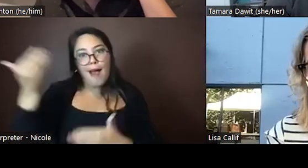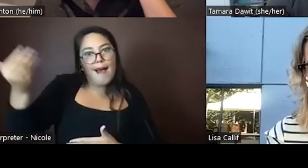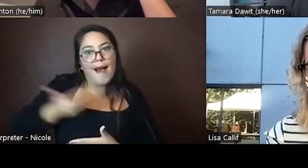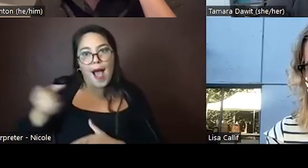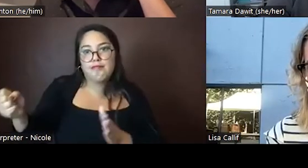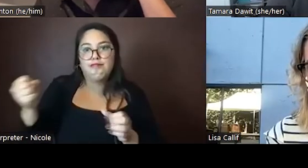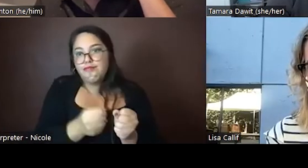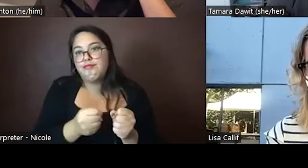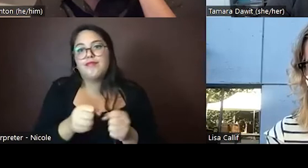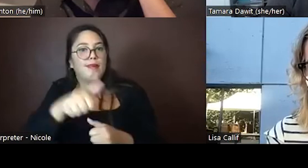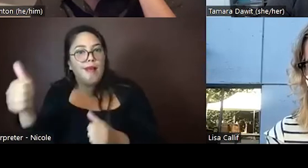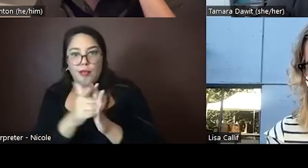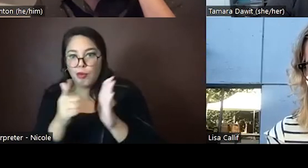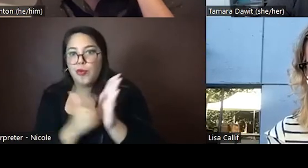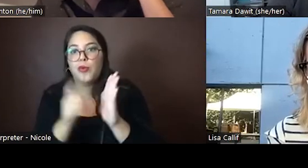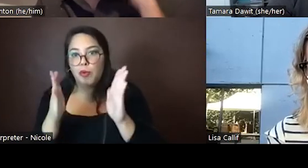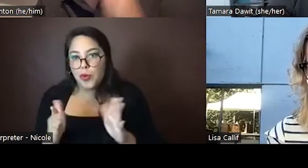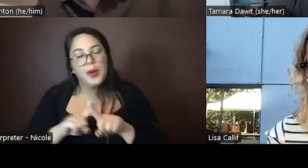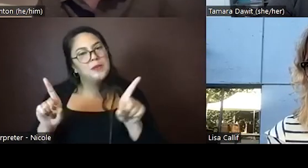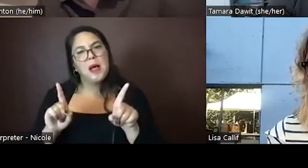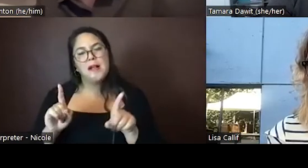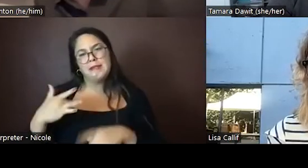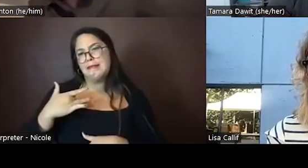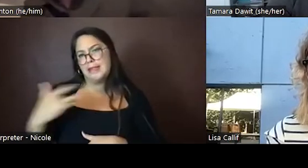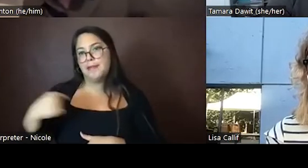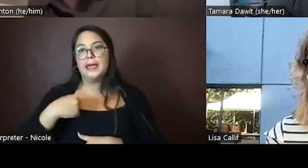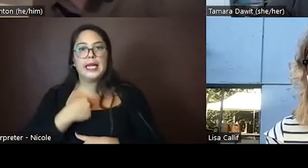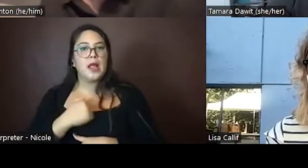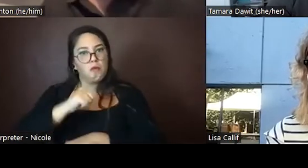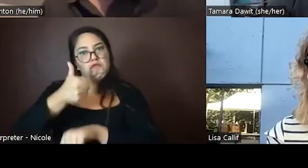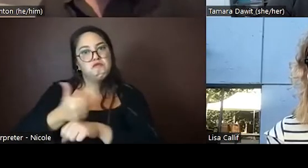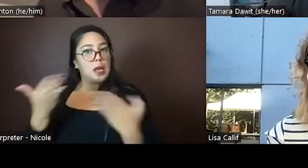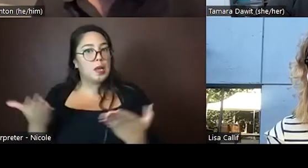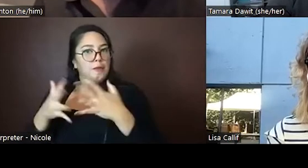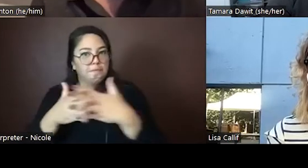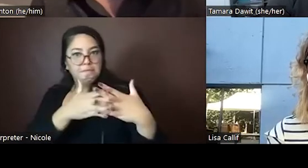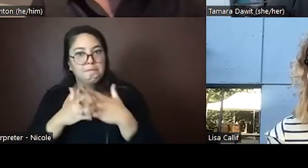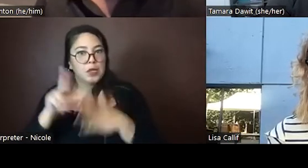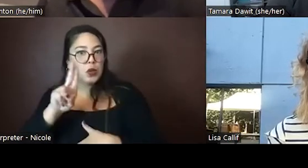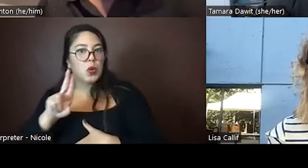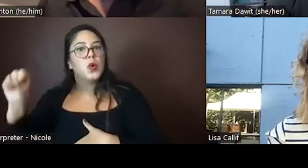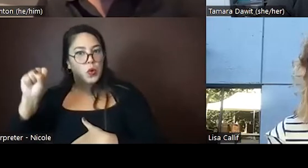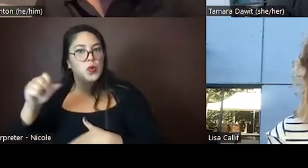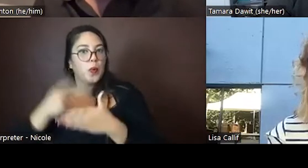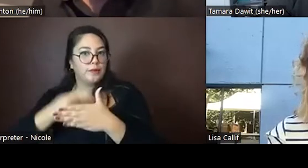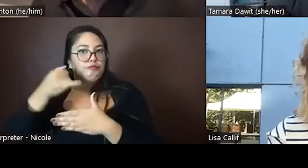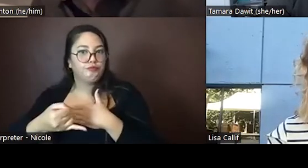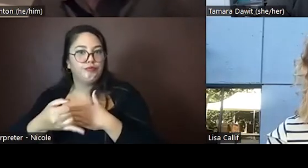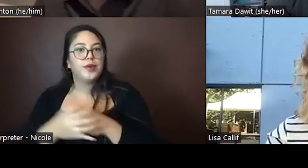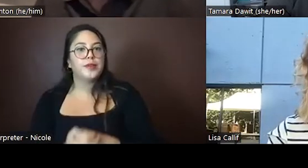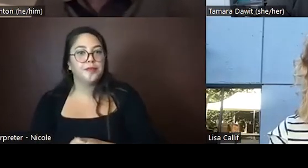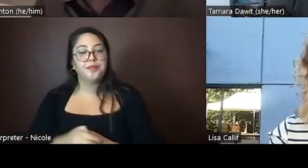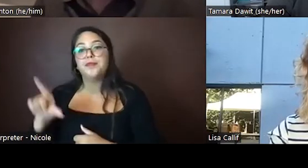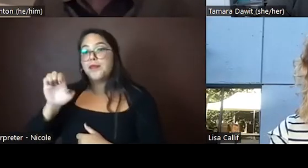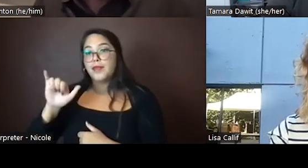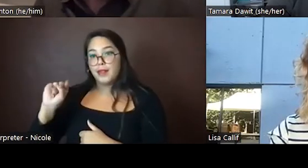projects. Mm-hmm. Yeah, thank you. Thank you, Lisa. Now I'd like to think together, maybe Ezra can help